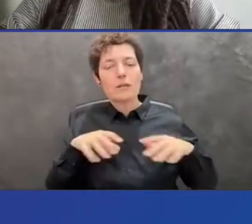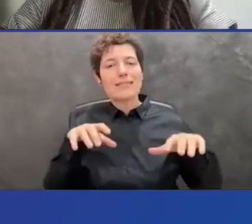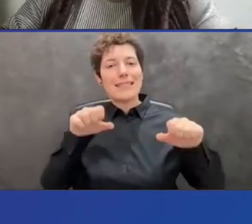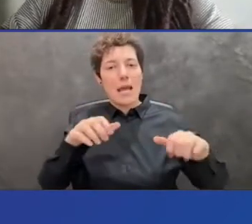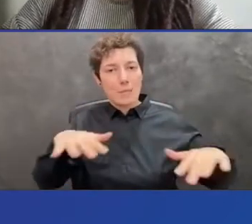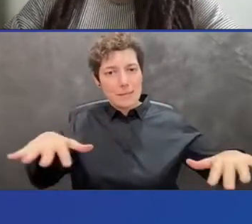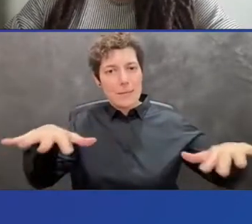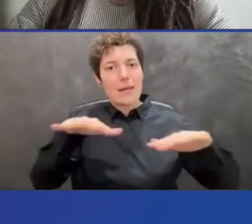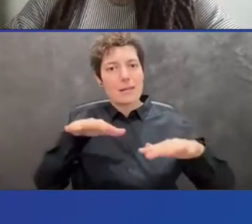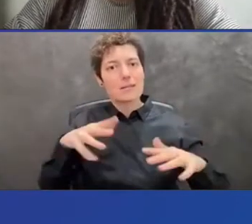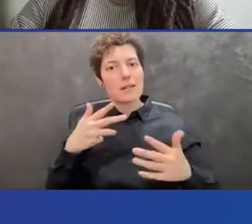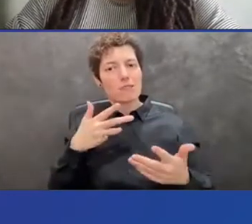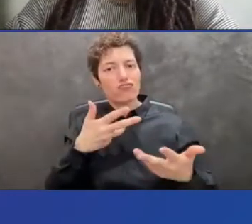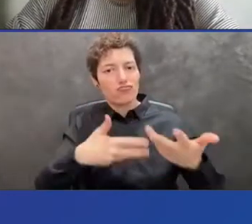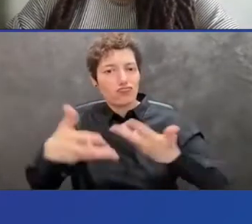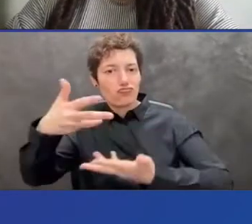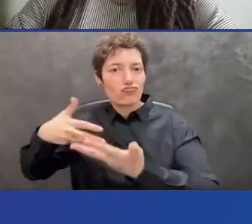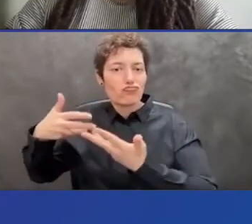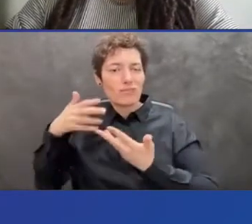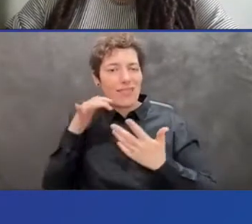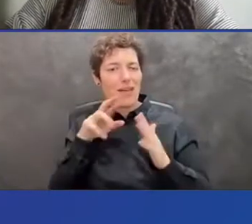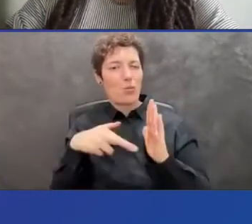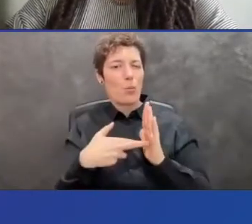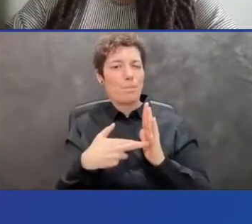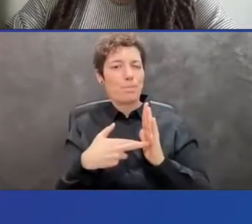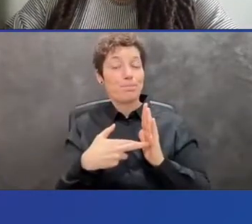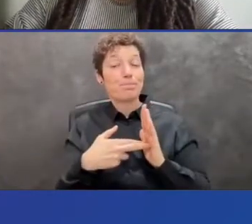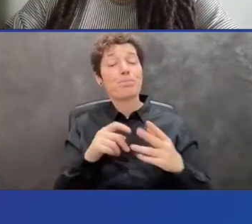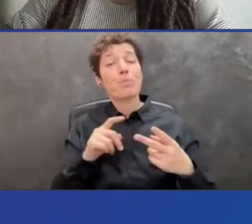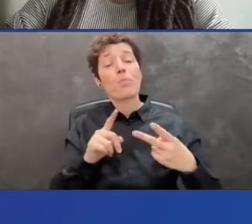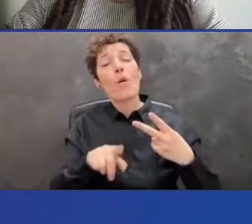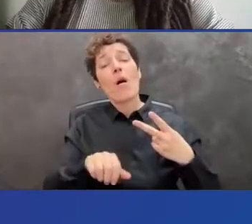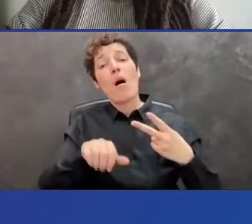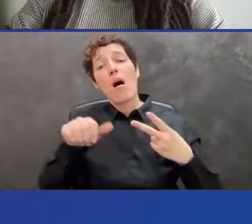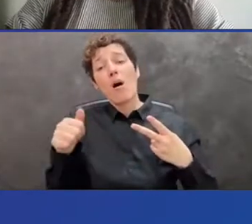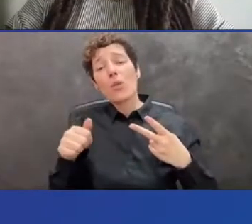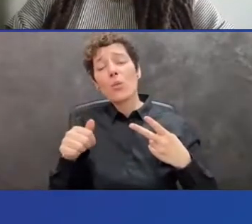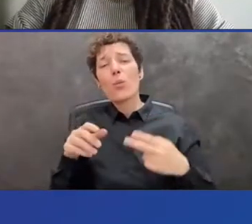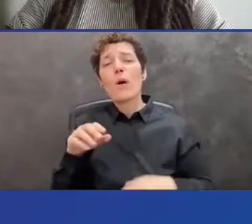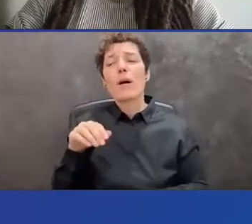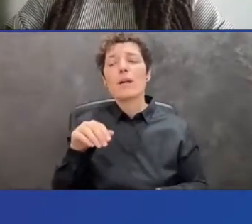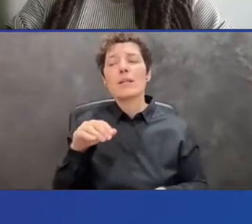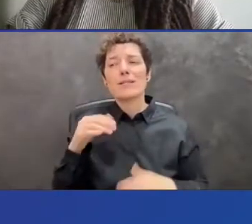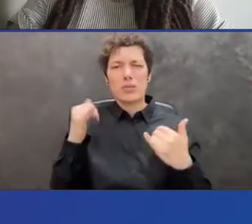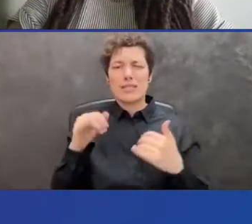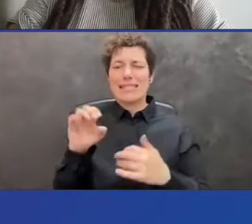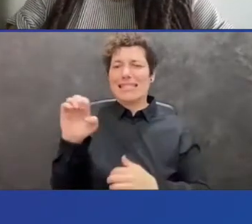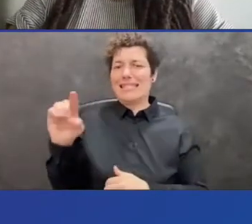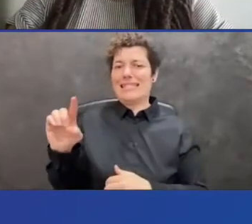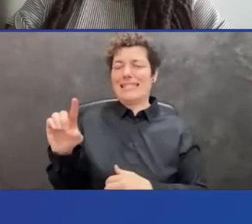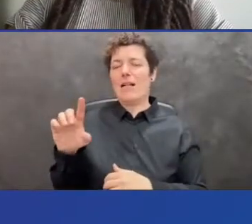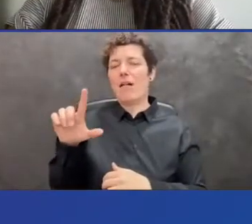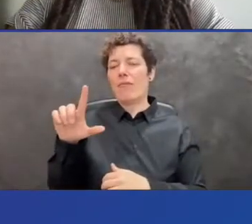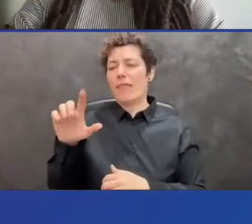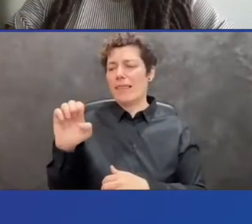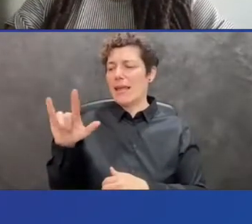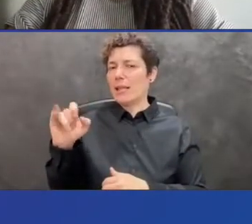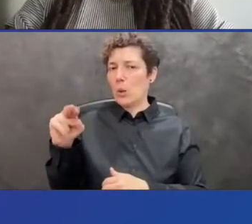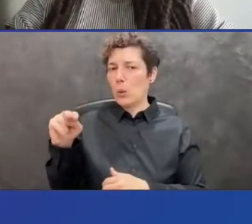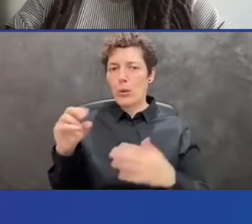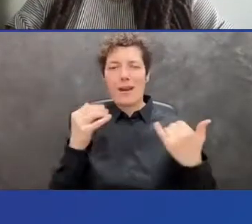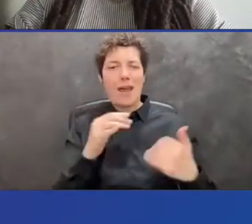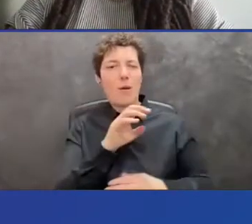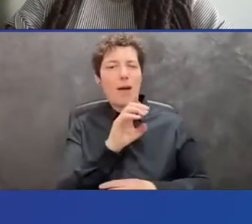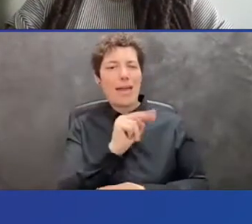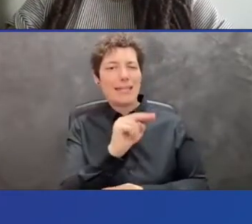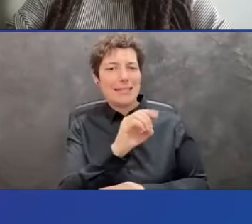Jose Escalante, who was the ED of Limon, who's now at NDT. And I think because one is an AD, one is an ED,